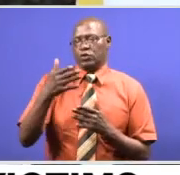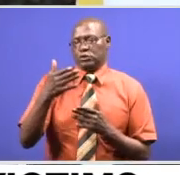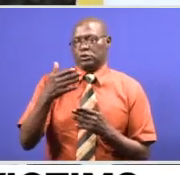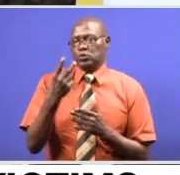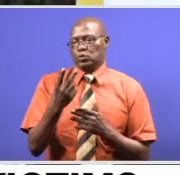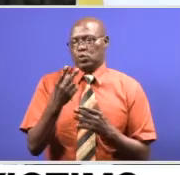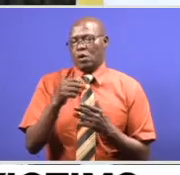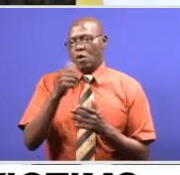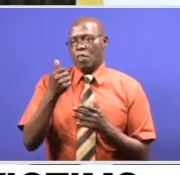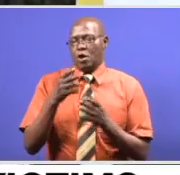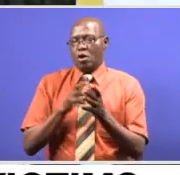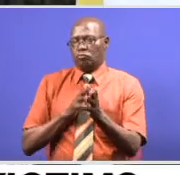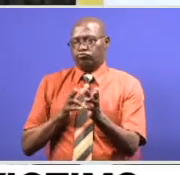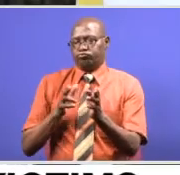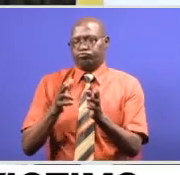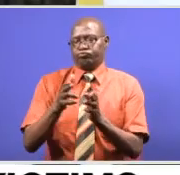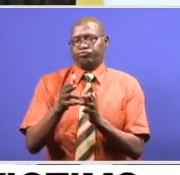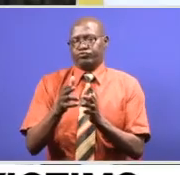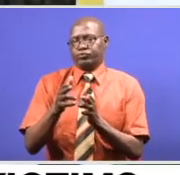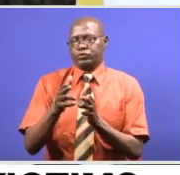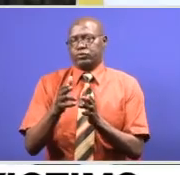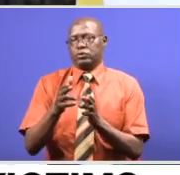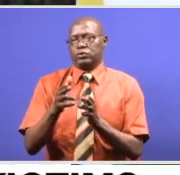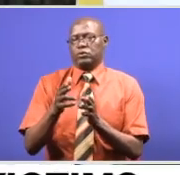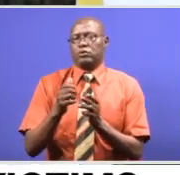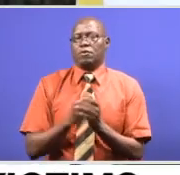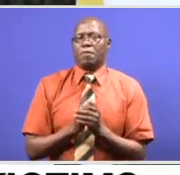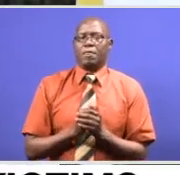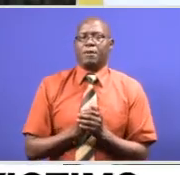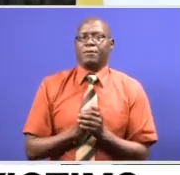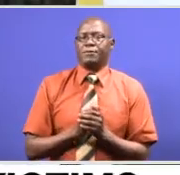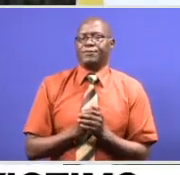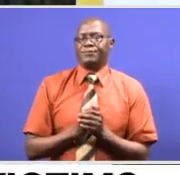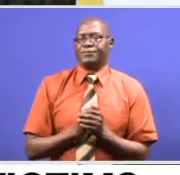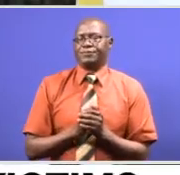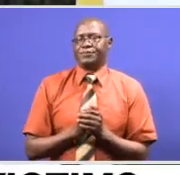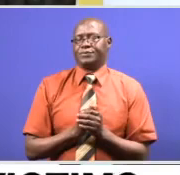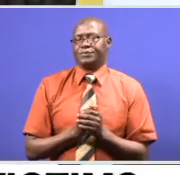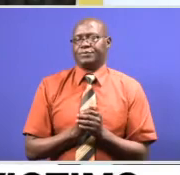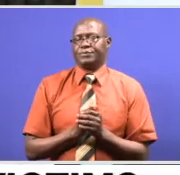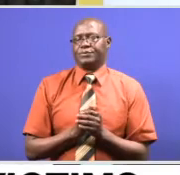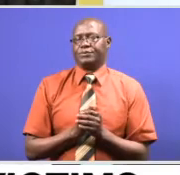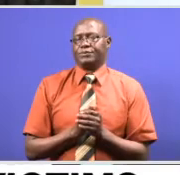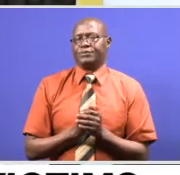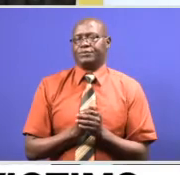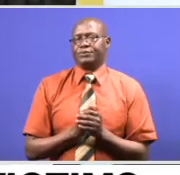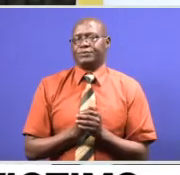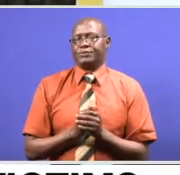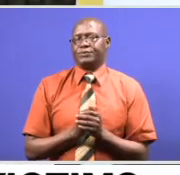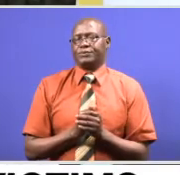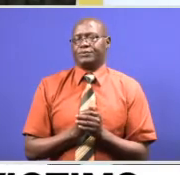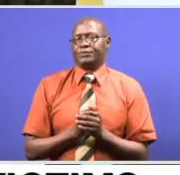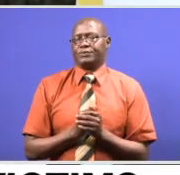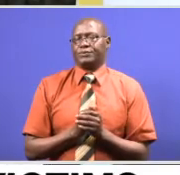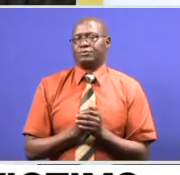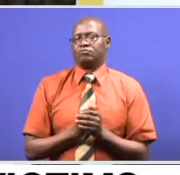were overtaking. So the motorist tend to move aside to give